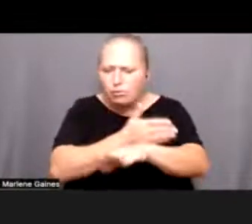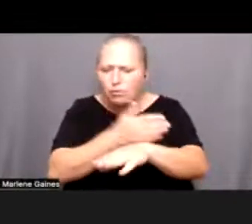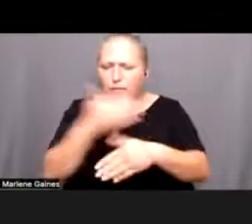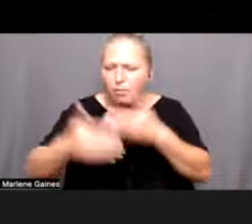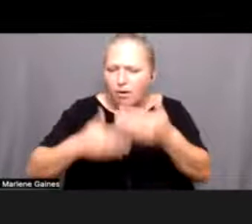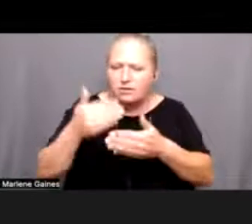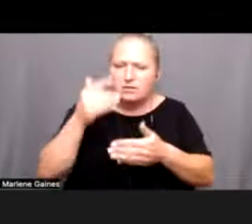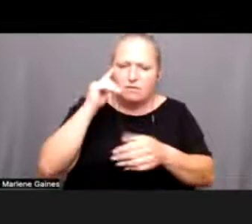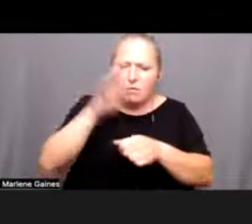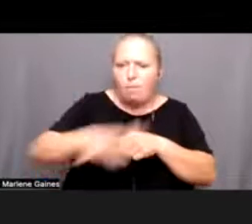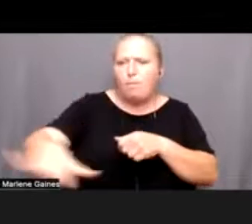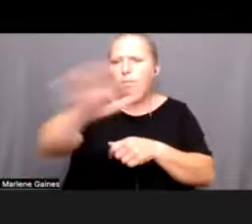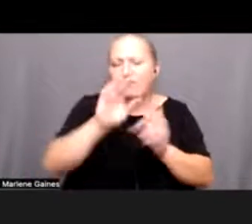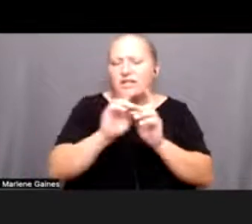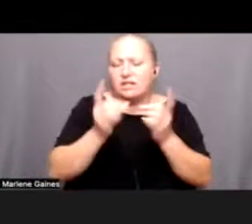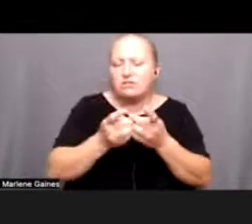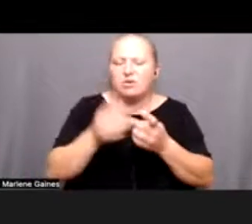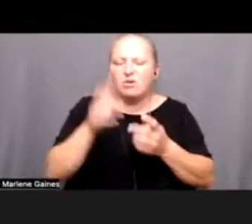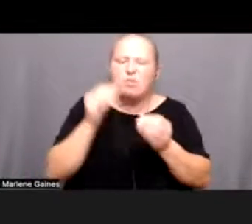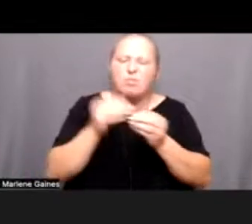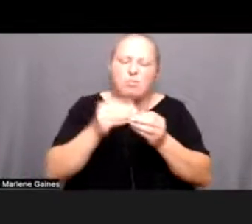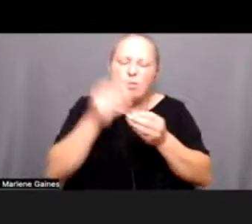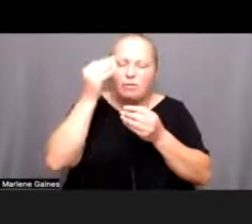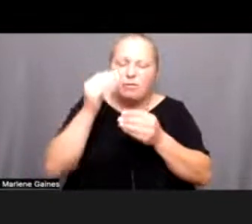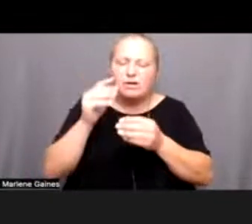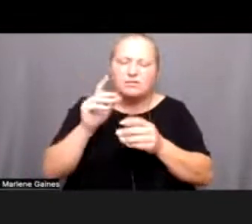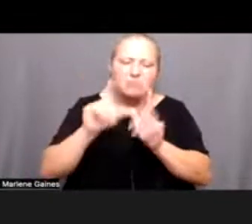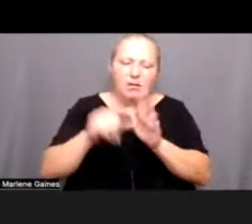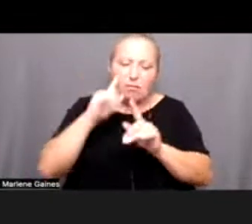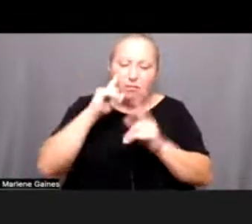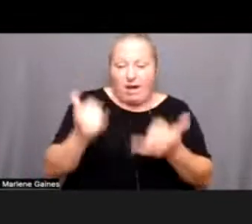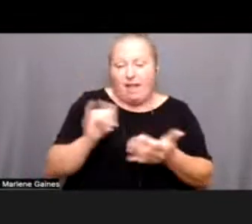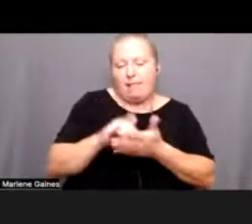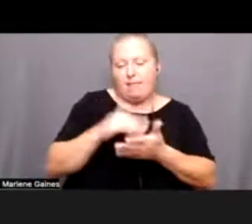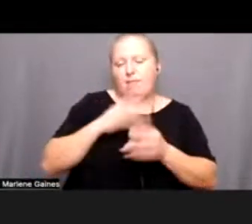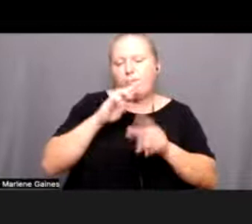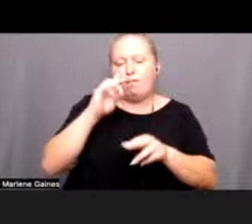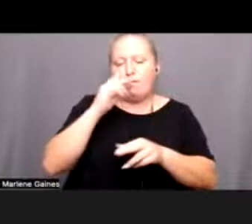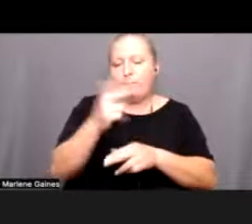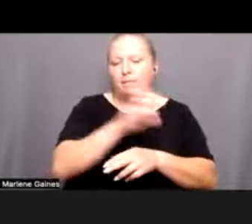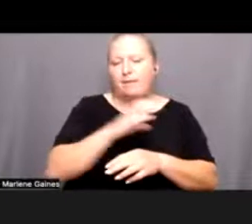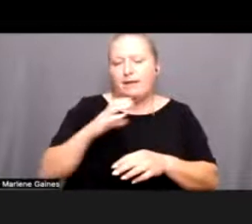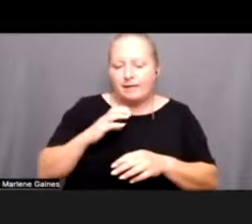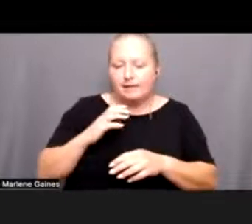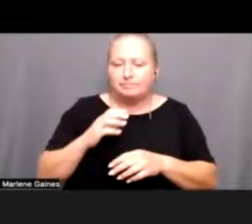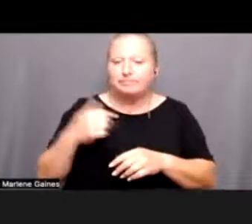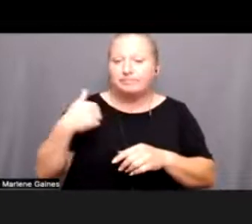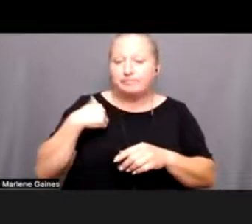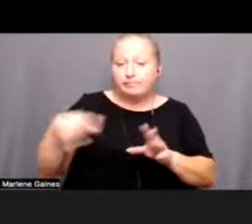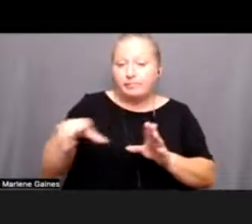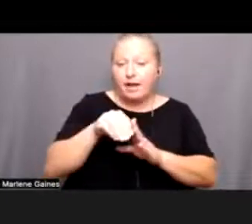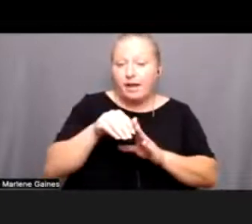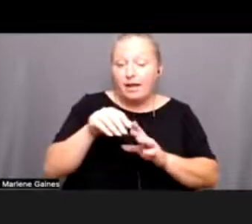district-wide. So there'll be more to come to that, but that's my report for those three committees. I will just add to